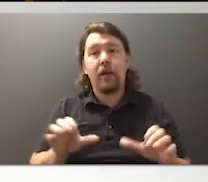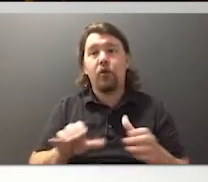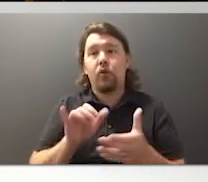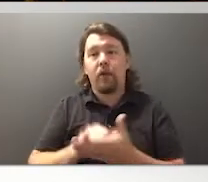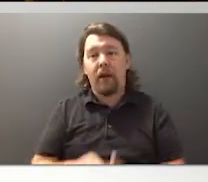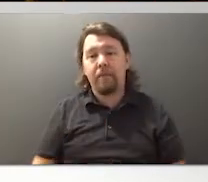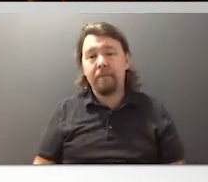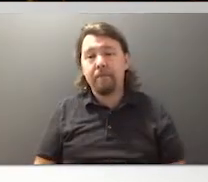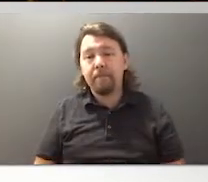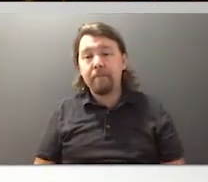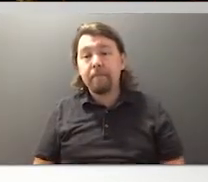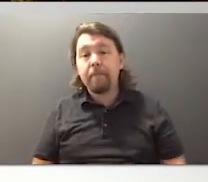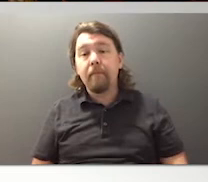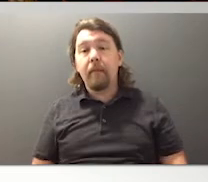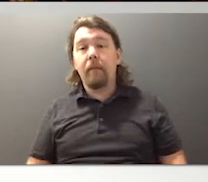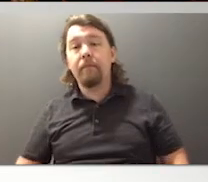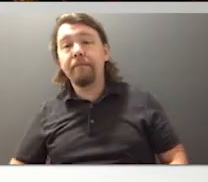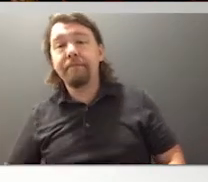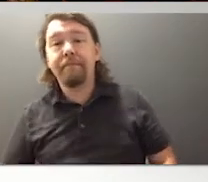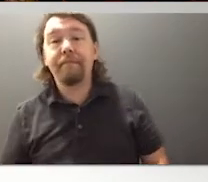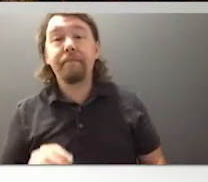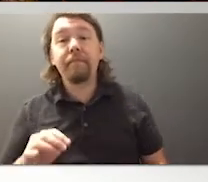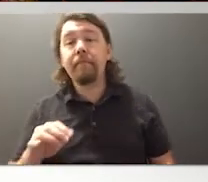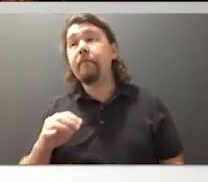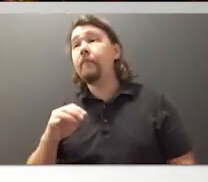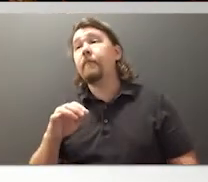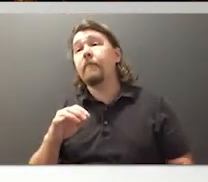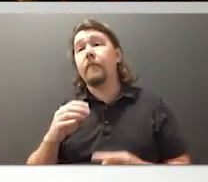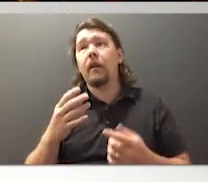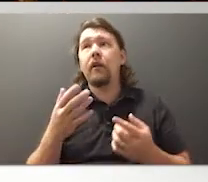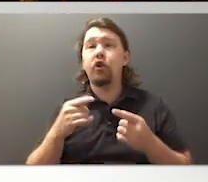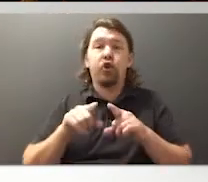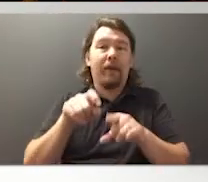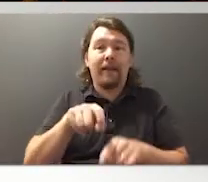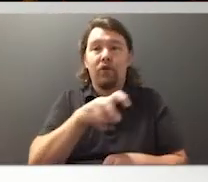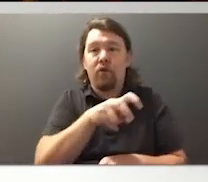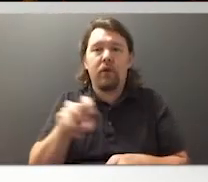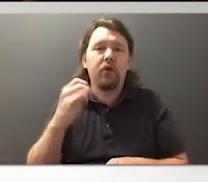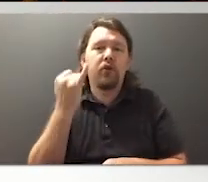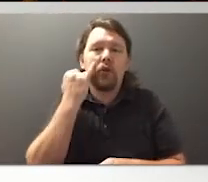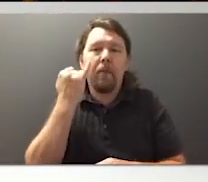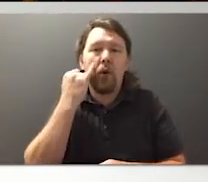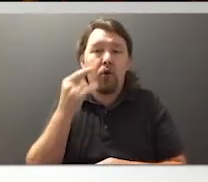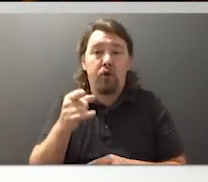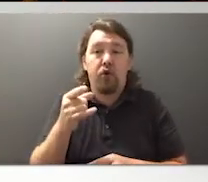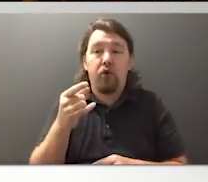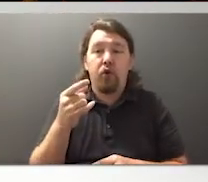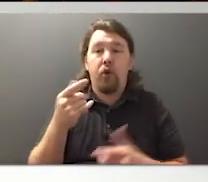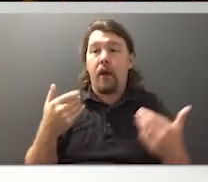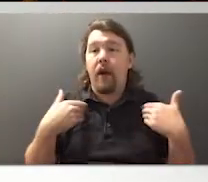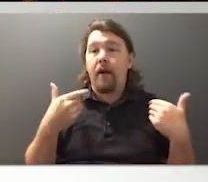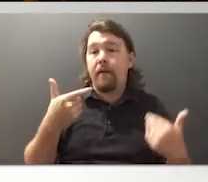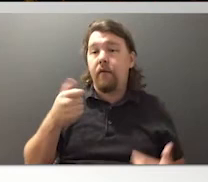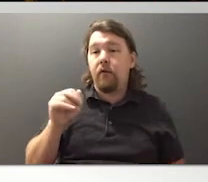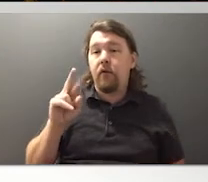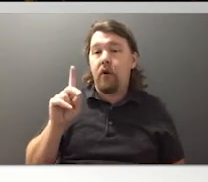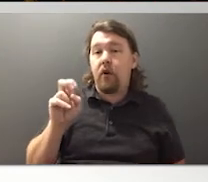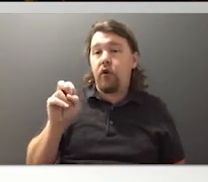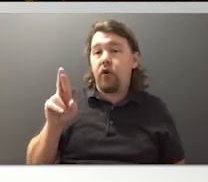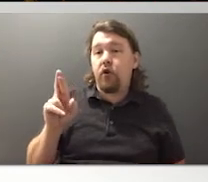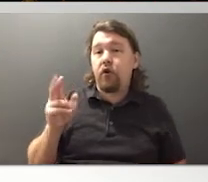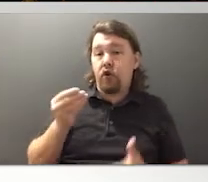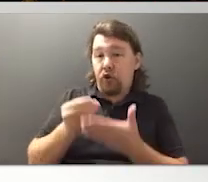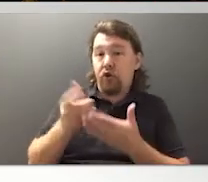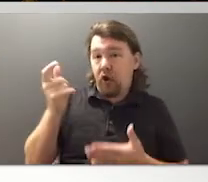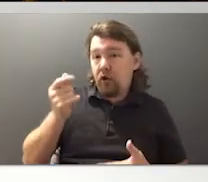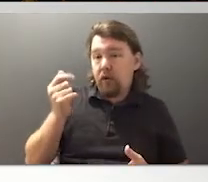If you, in this, as you transition, let's say you are currently holding a Gardner scholarship, and your child has